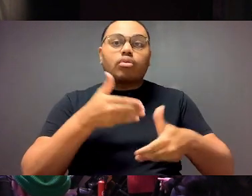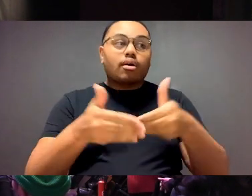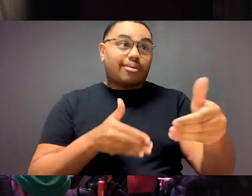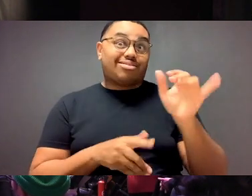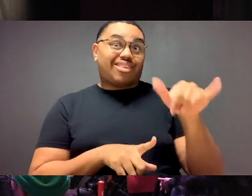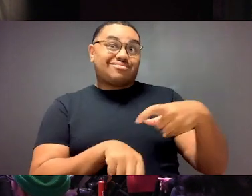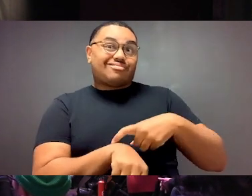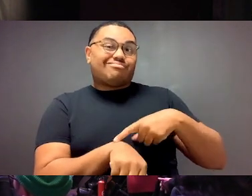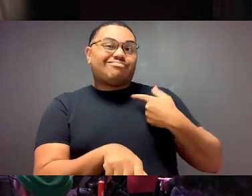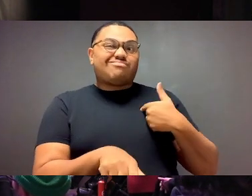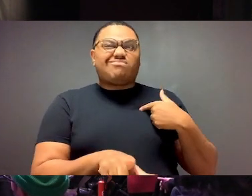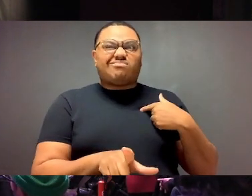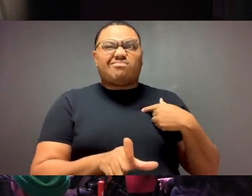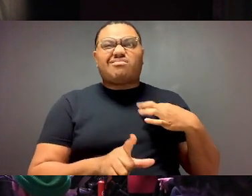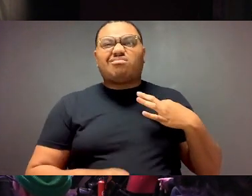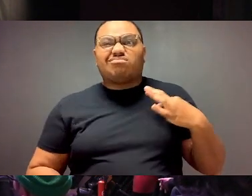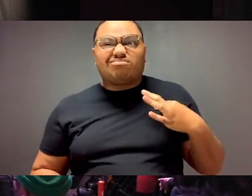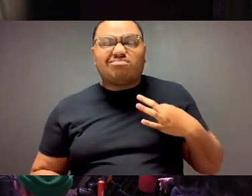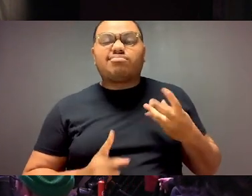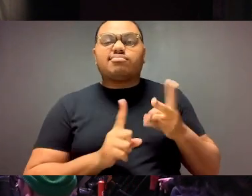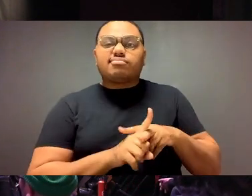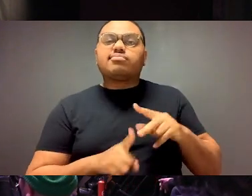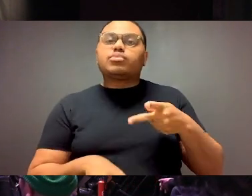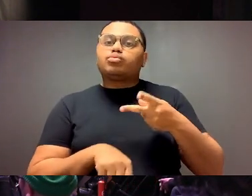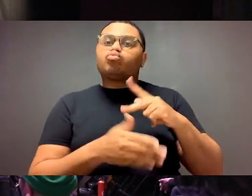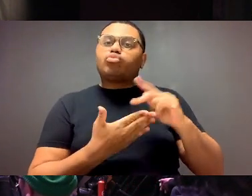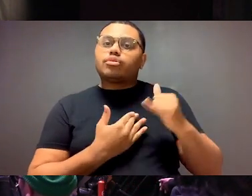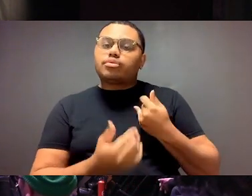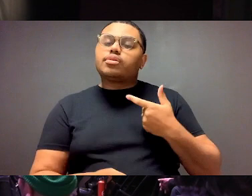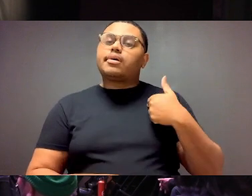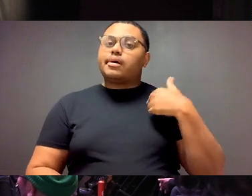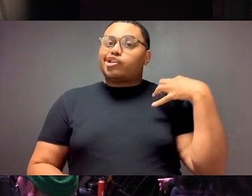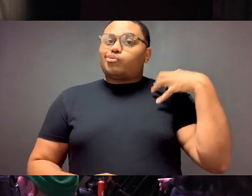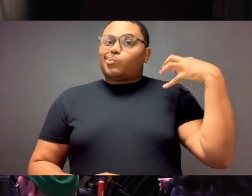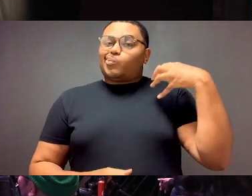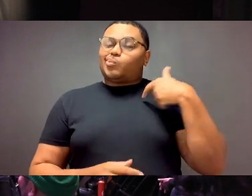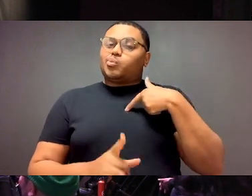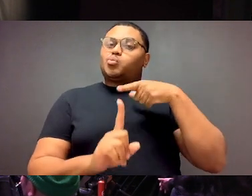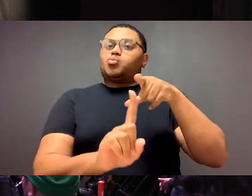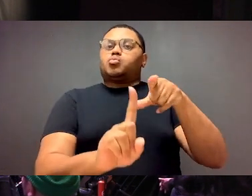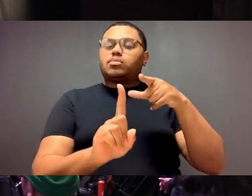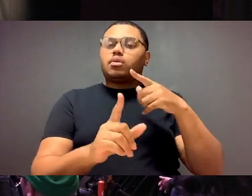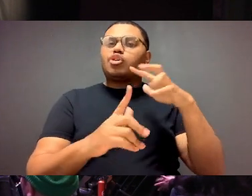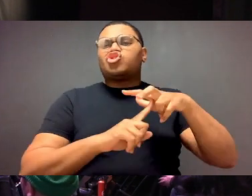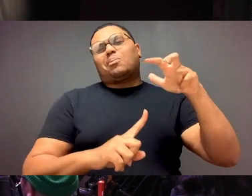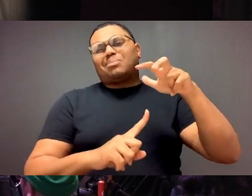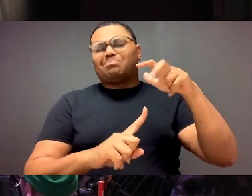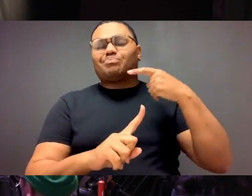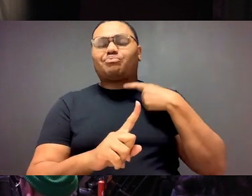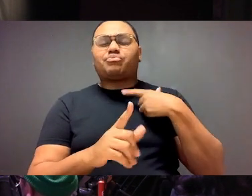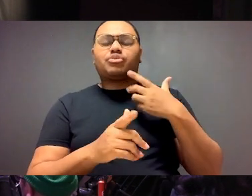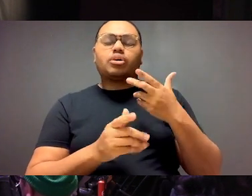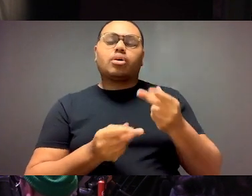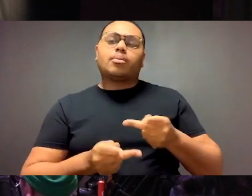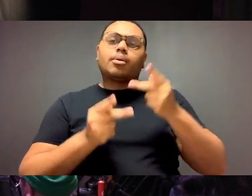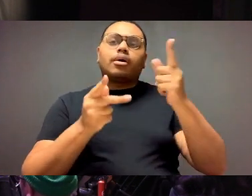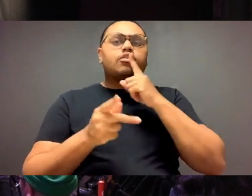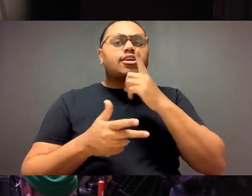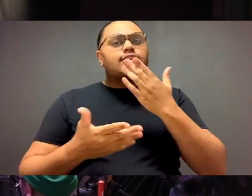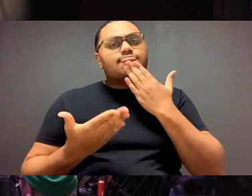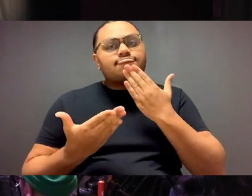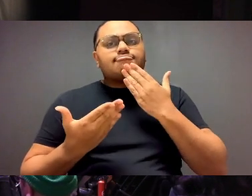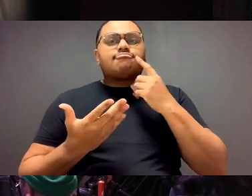a project as a champion, a proposal, and I was really grateful for that experience. I learned a lot. I found